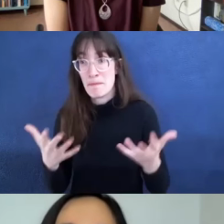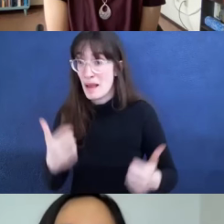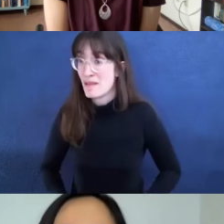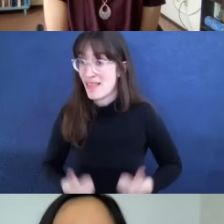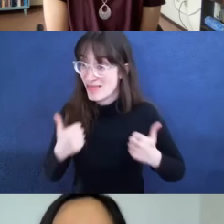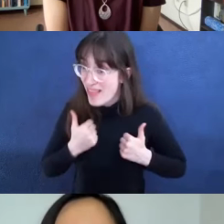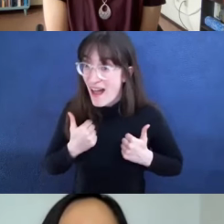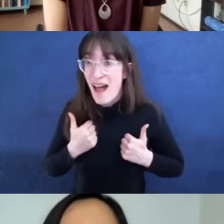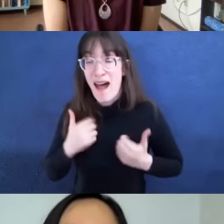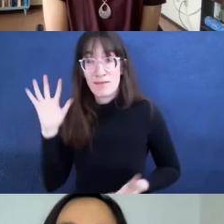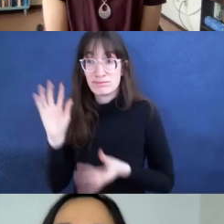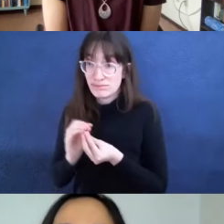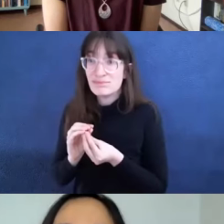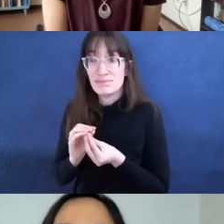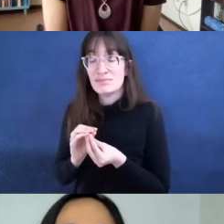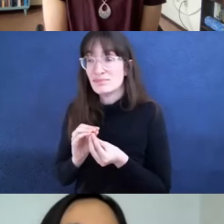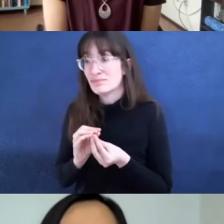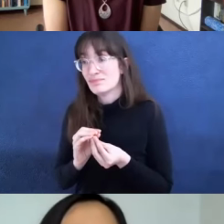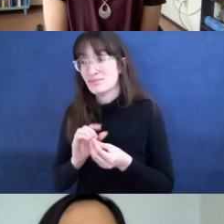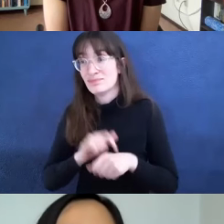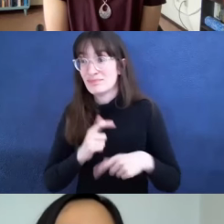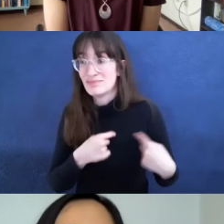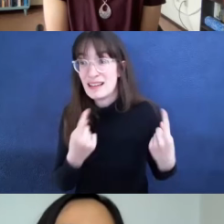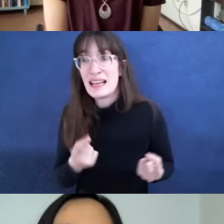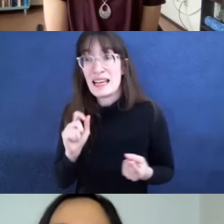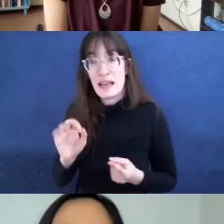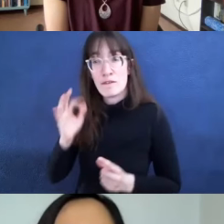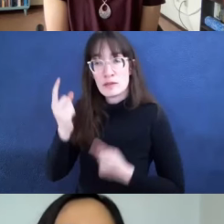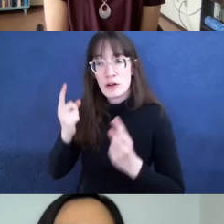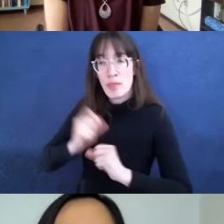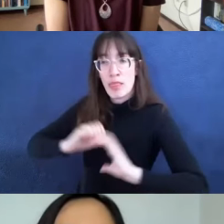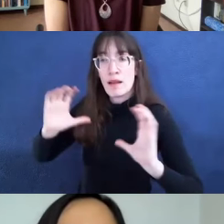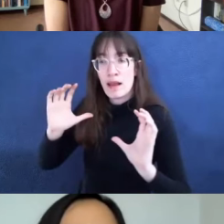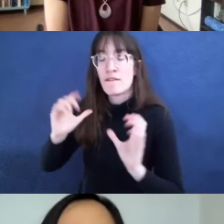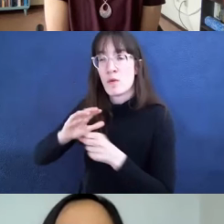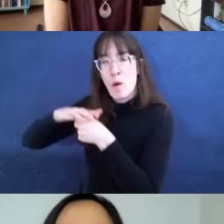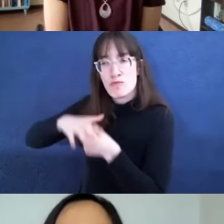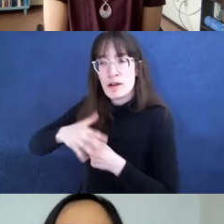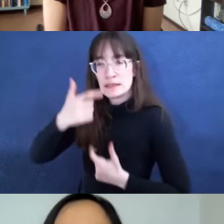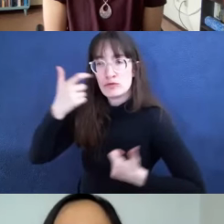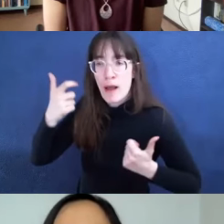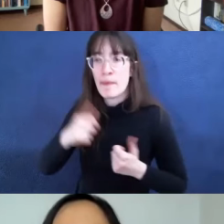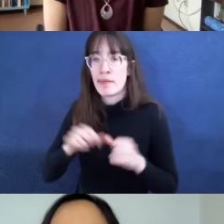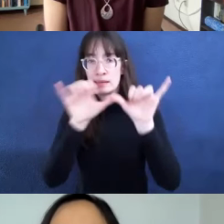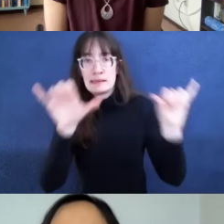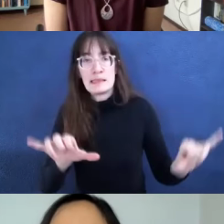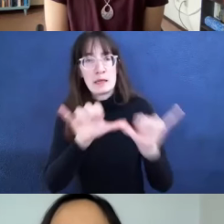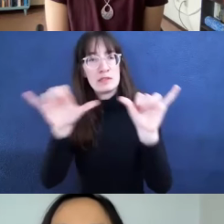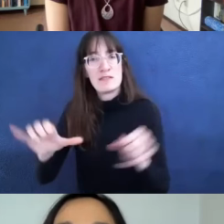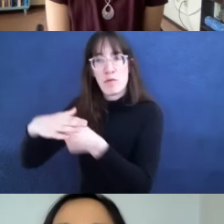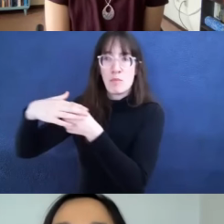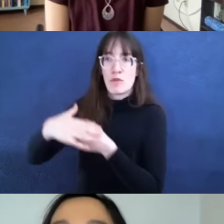you consider the idea of oppressive traumas and systems of repression that